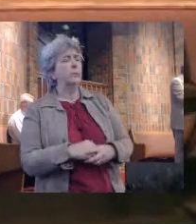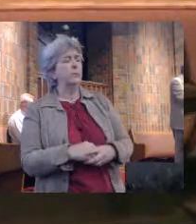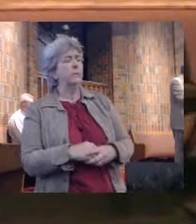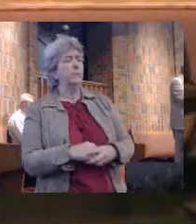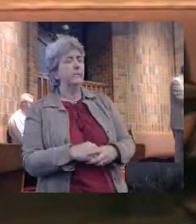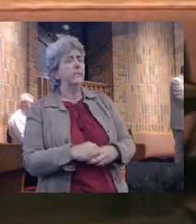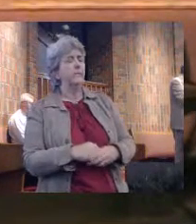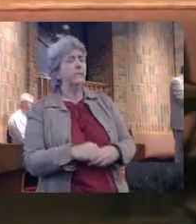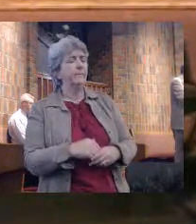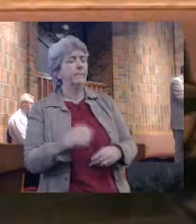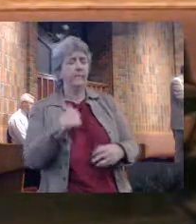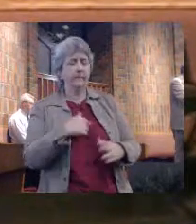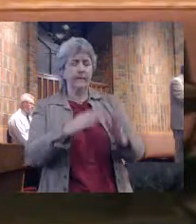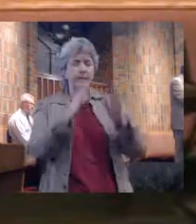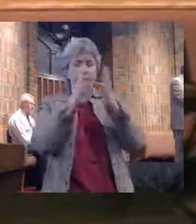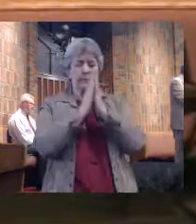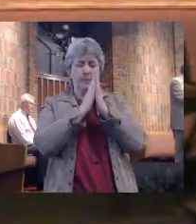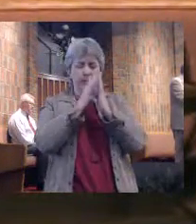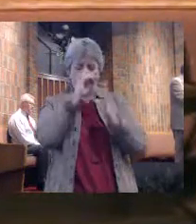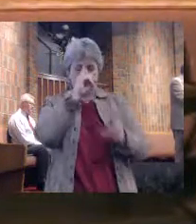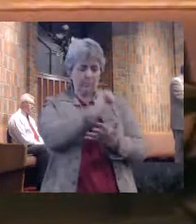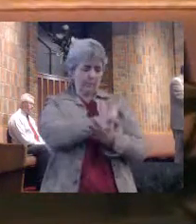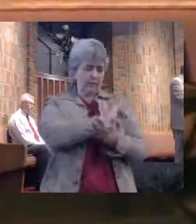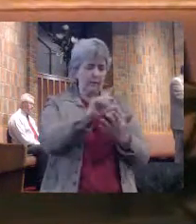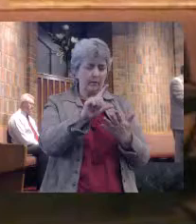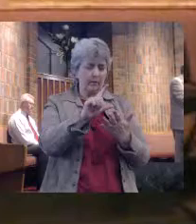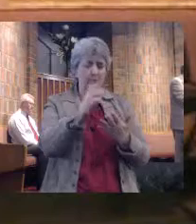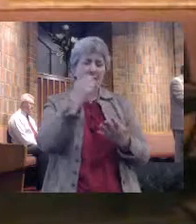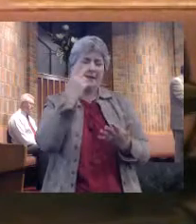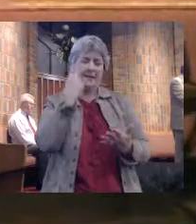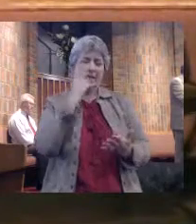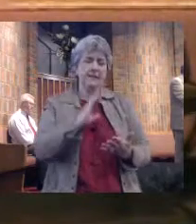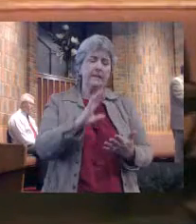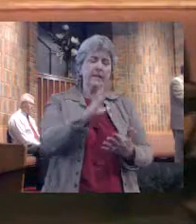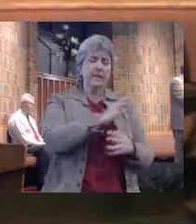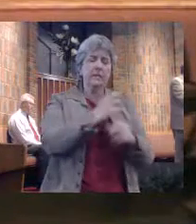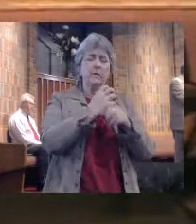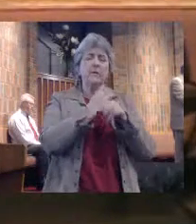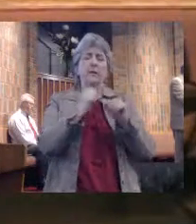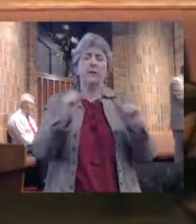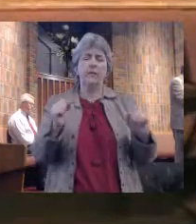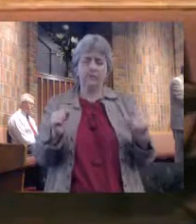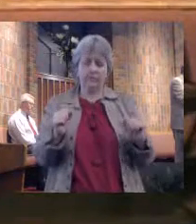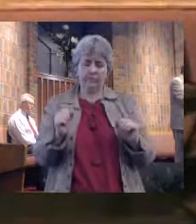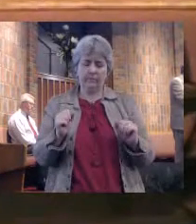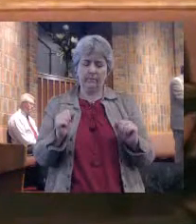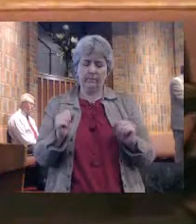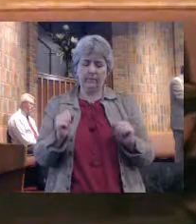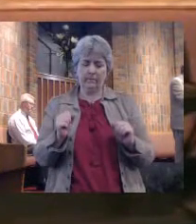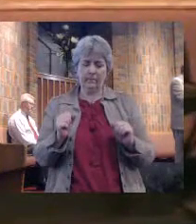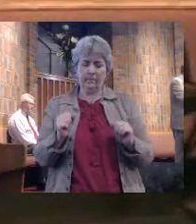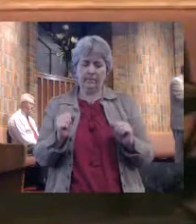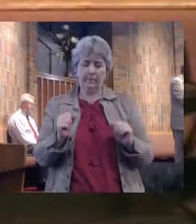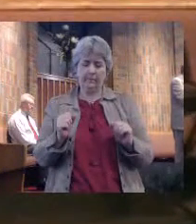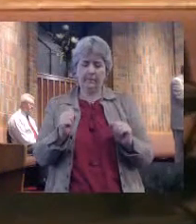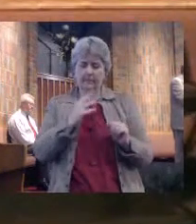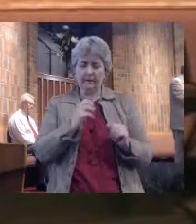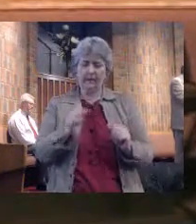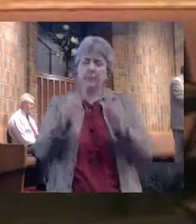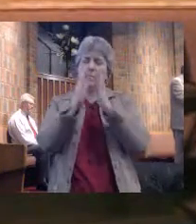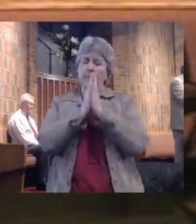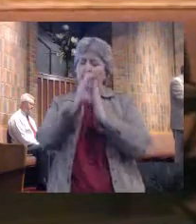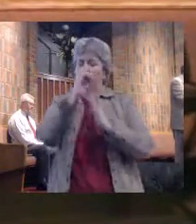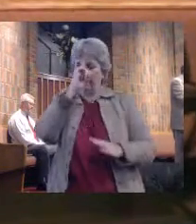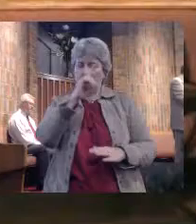We pray for these and we hope that the safety of them will always be there and that we can pray for them every